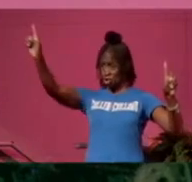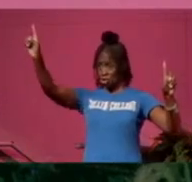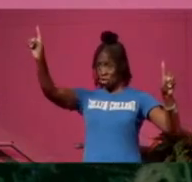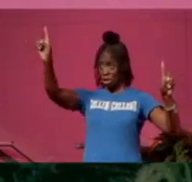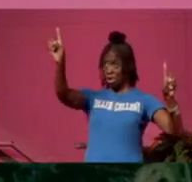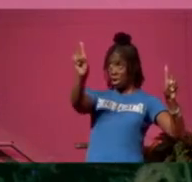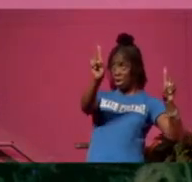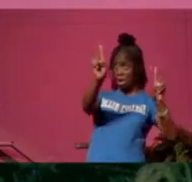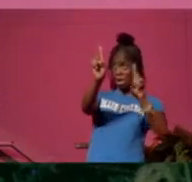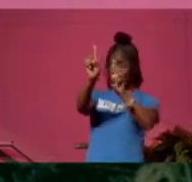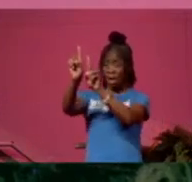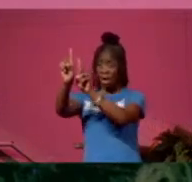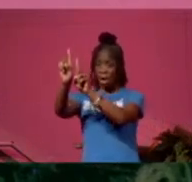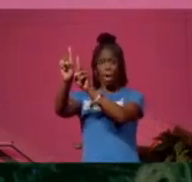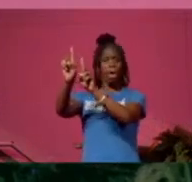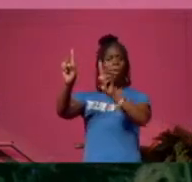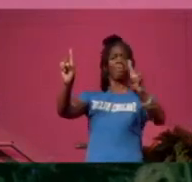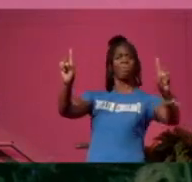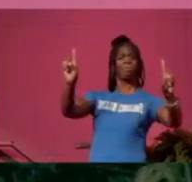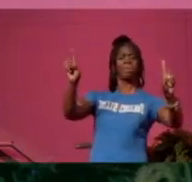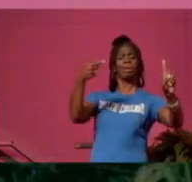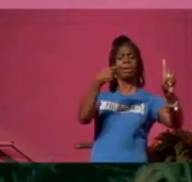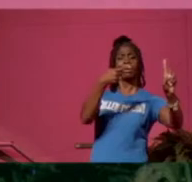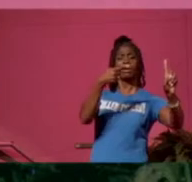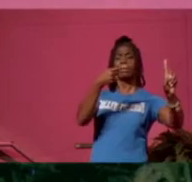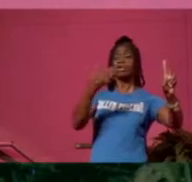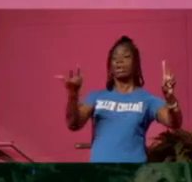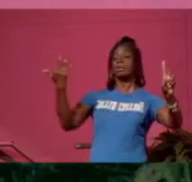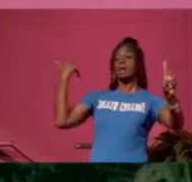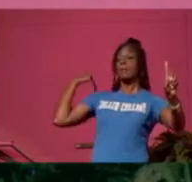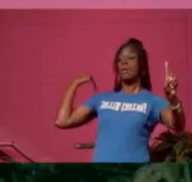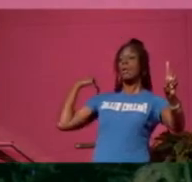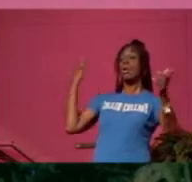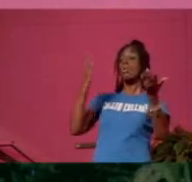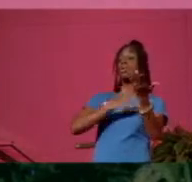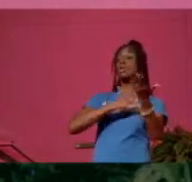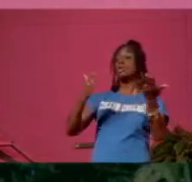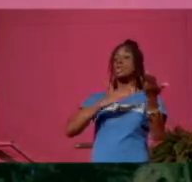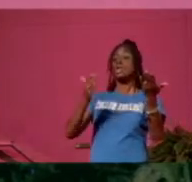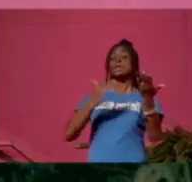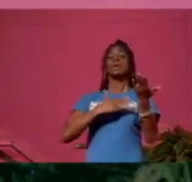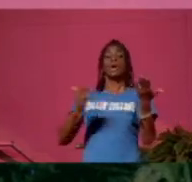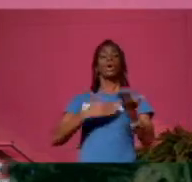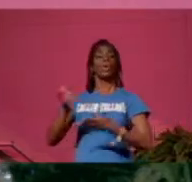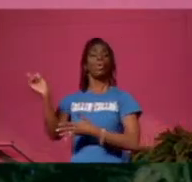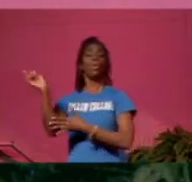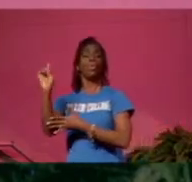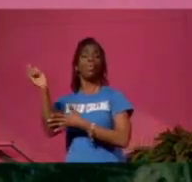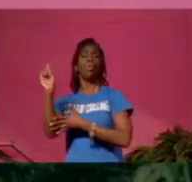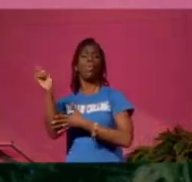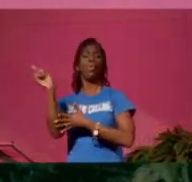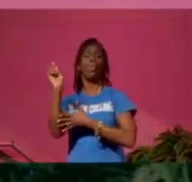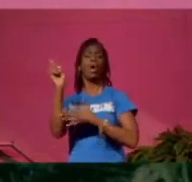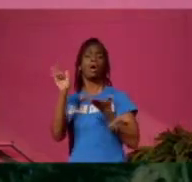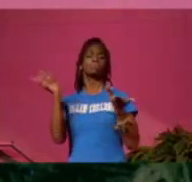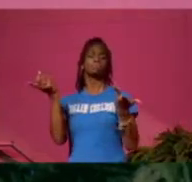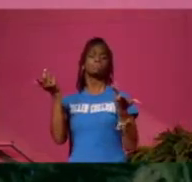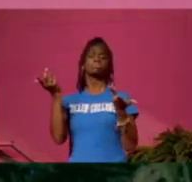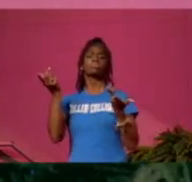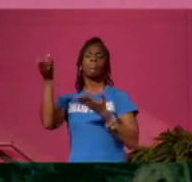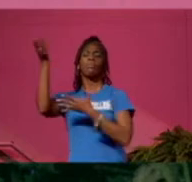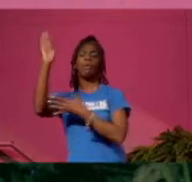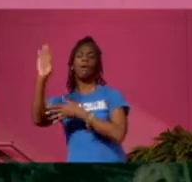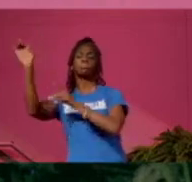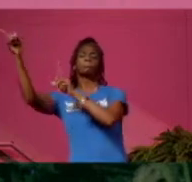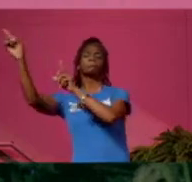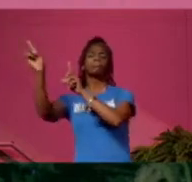side? Somebody would say, "I'm on the Lord's side." Do, right. Yeah, that's really what Jesus